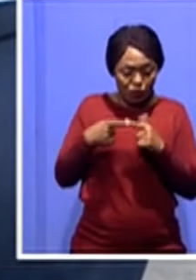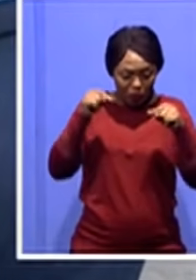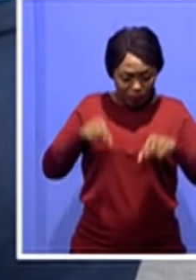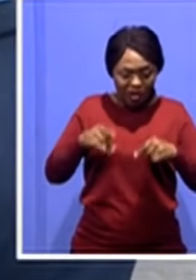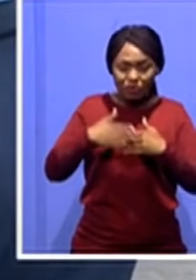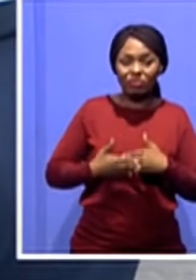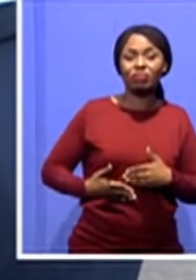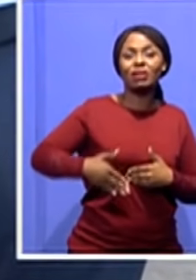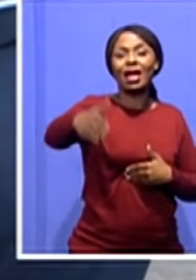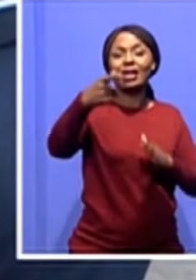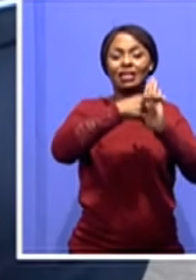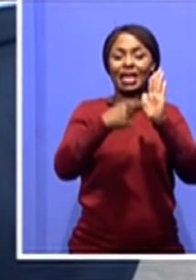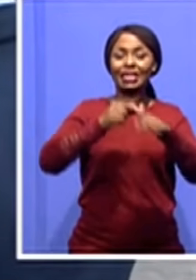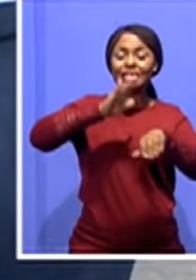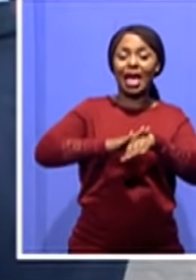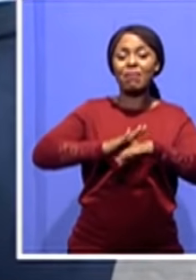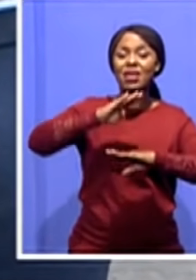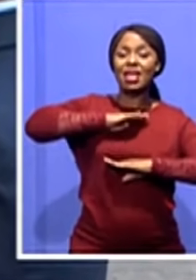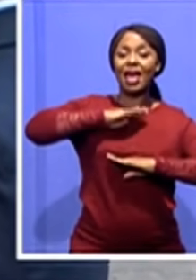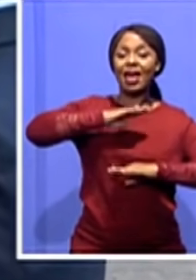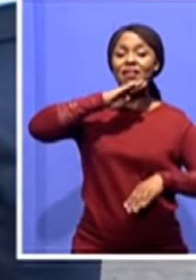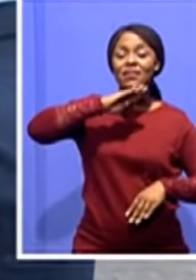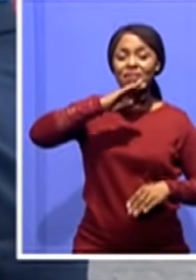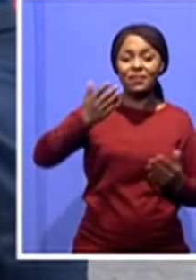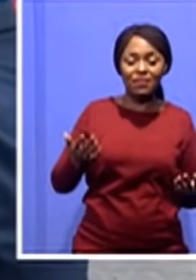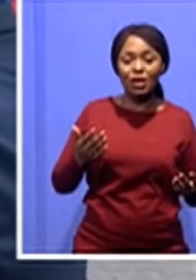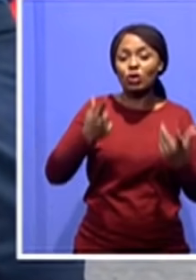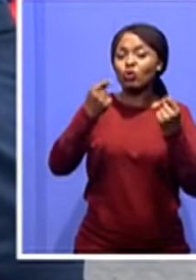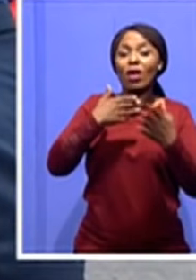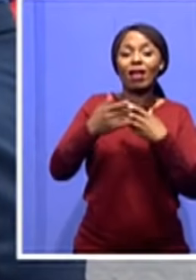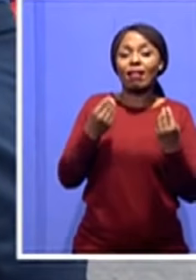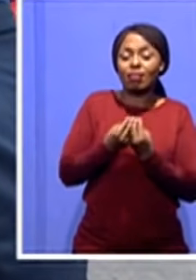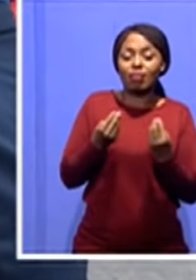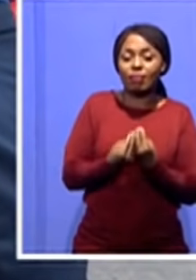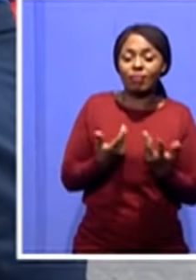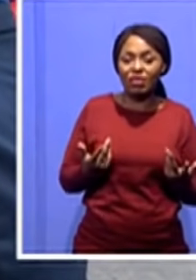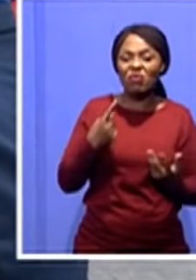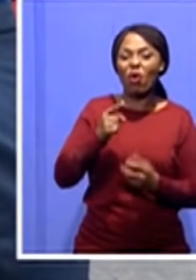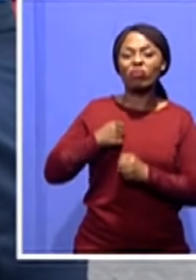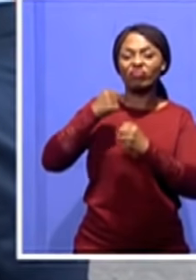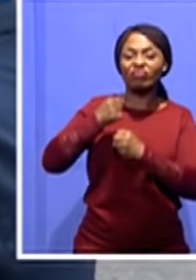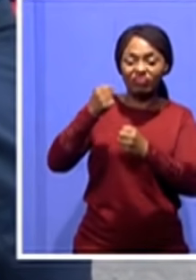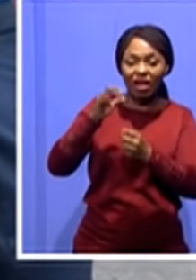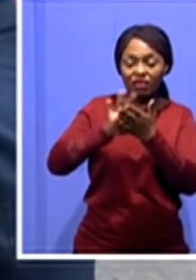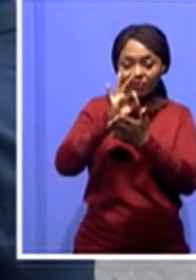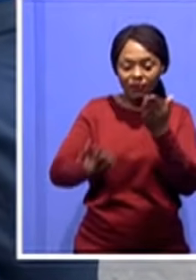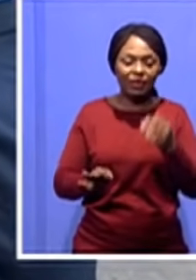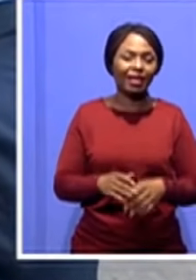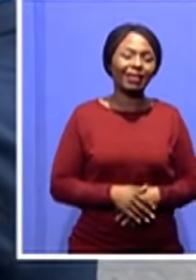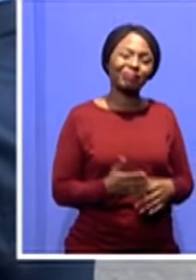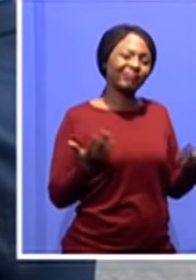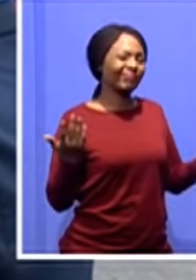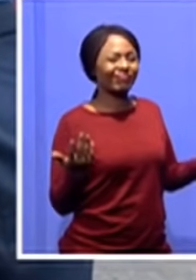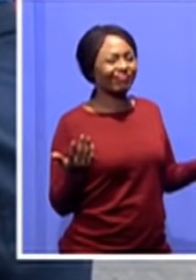to do whatever that it is to convince the electorate? Well, it's never really ever going to be enough time